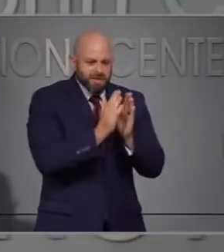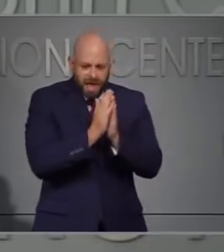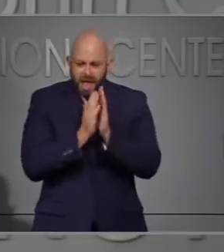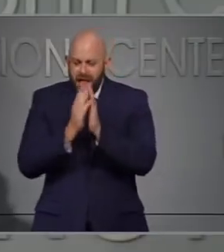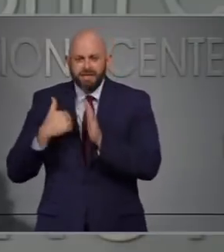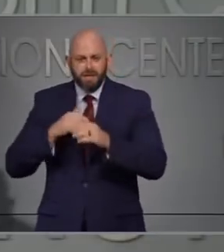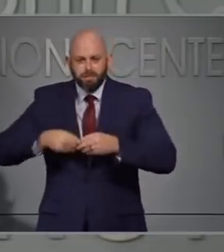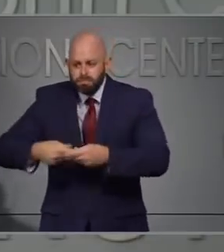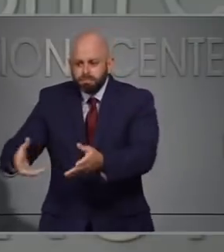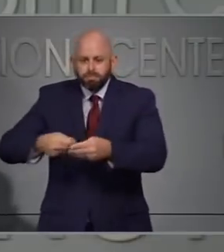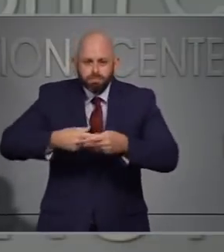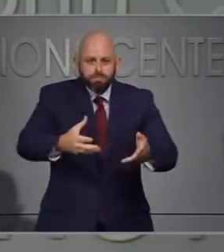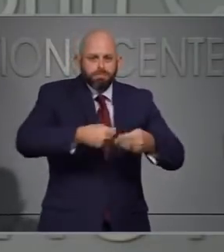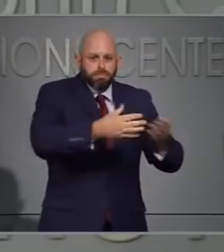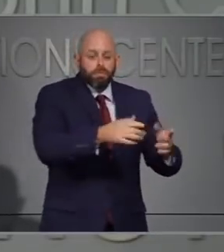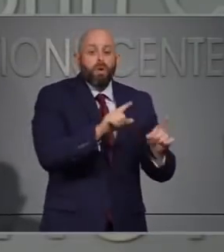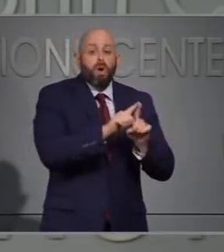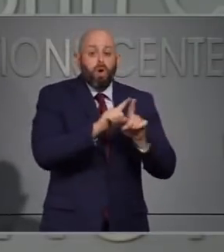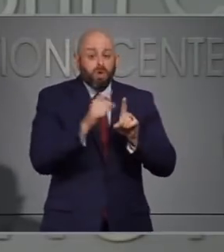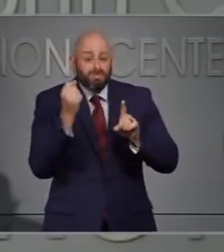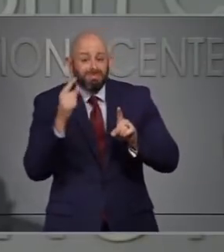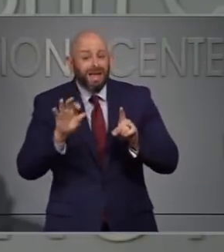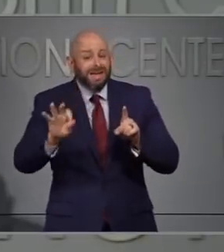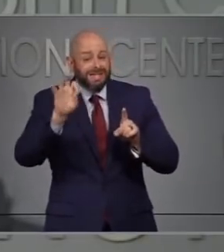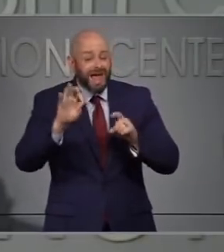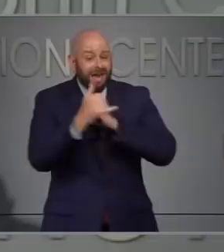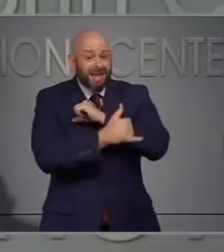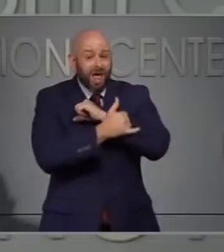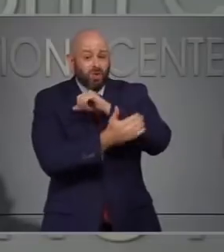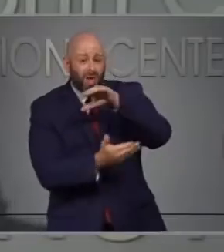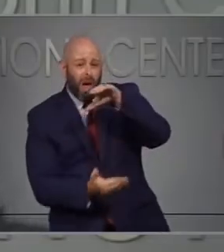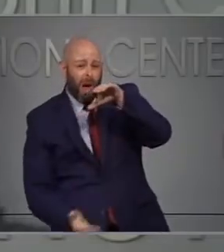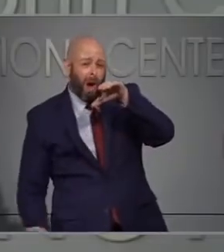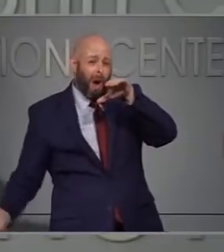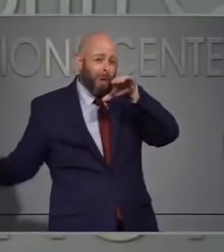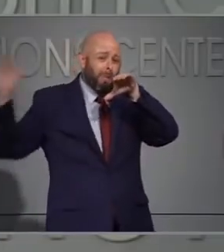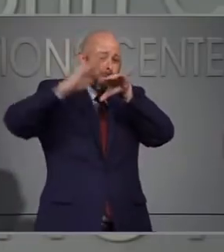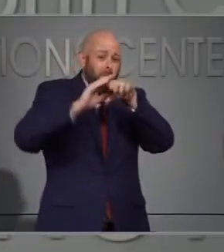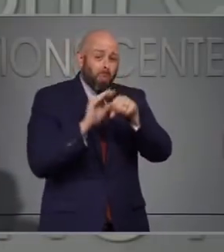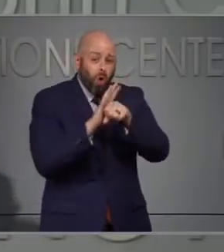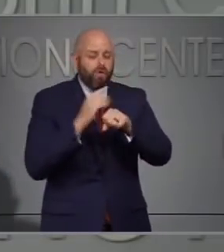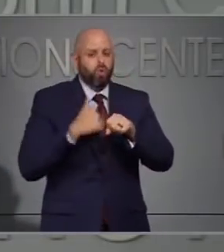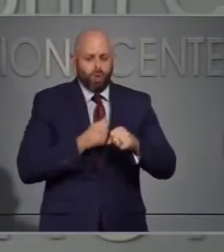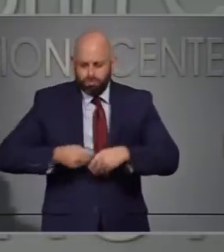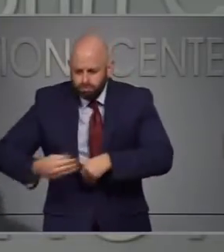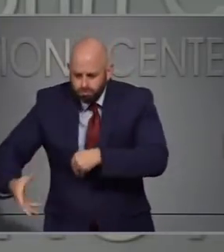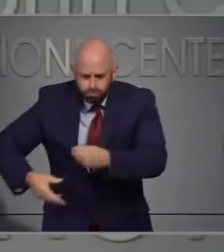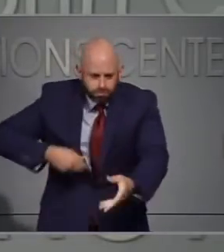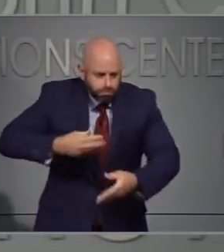pushing PPE supplies to the 9 counties that are seeing the largest increases in new